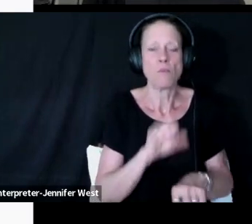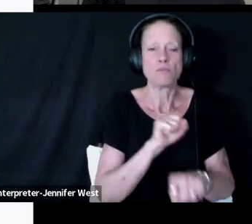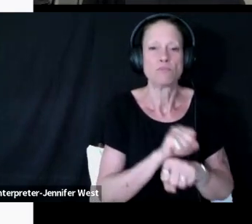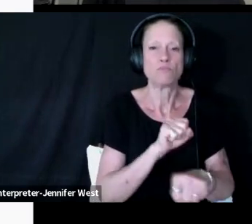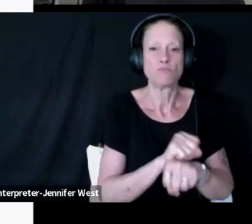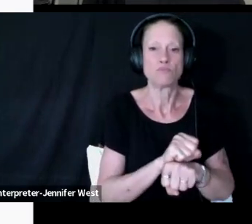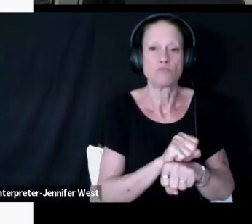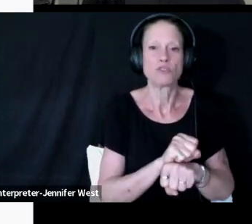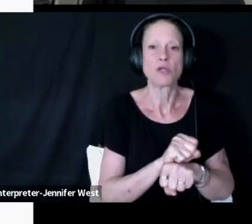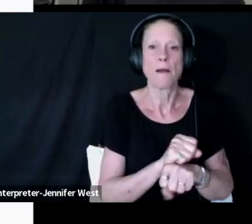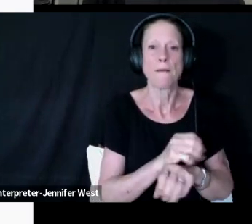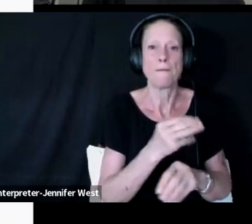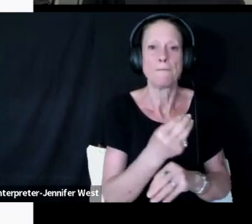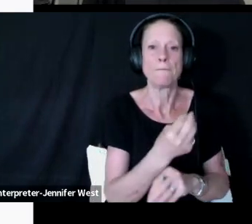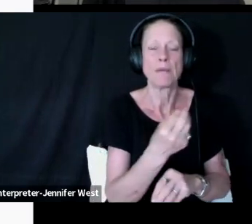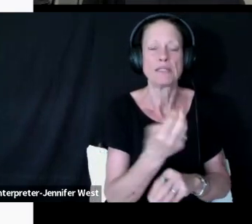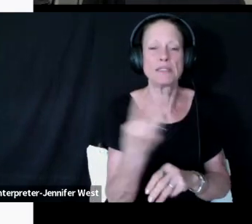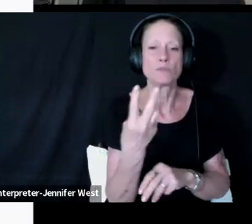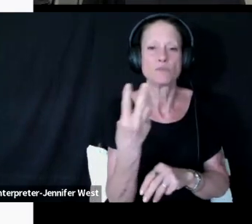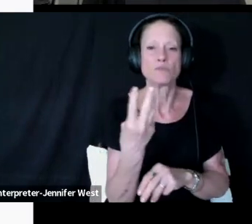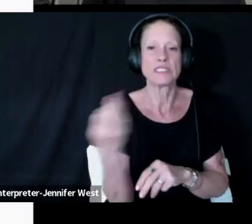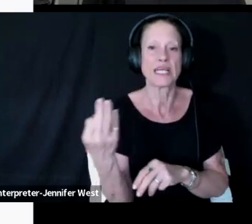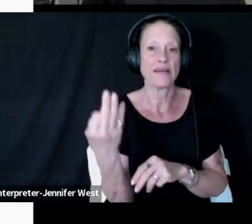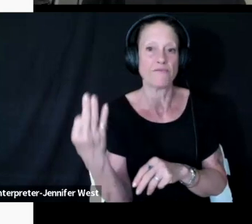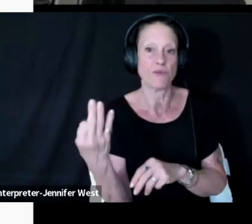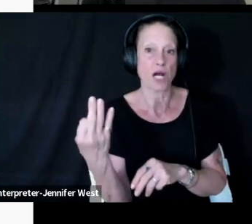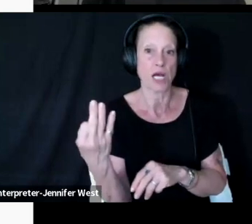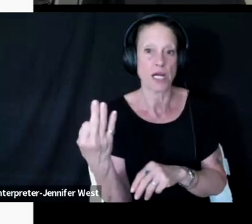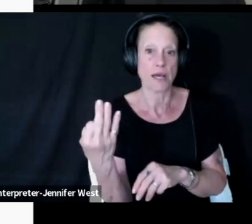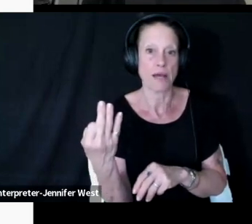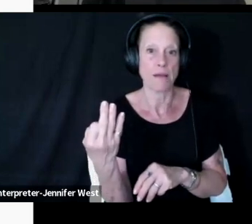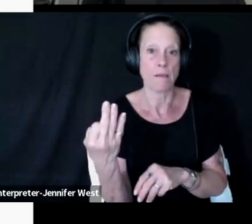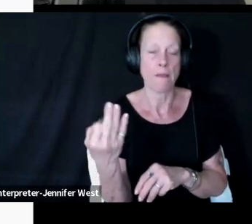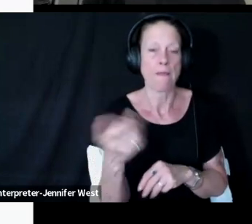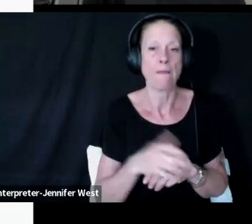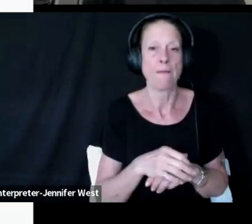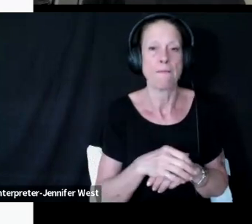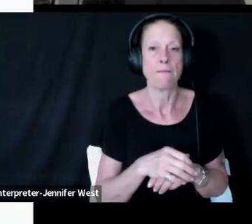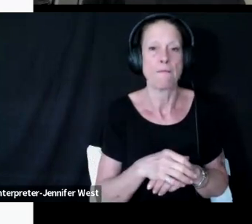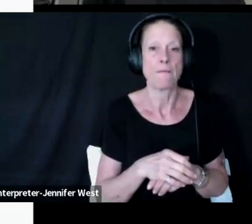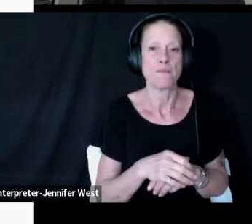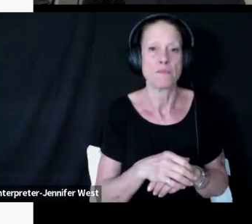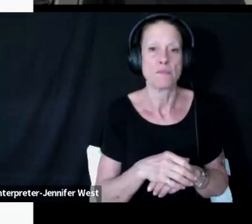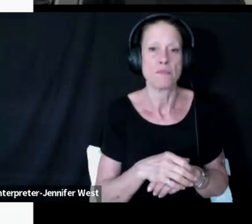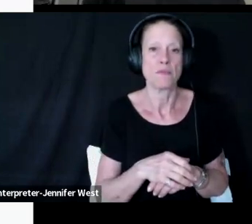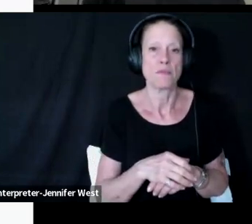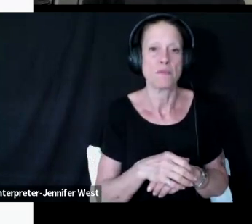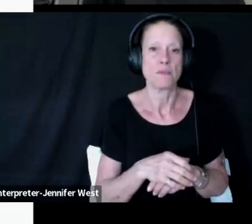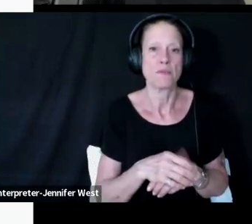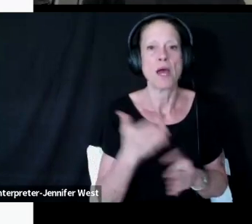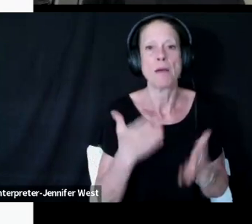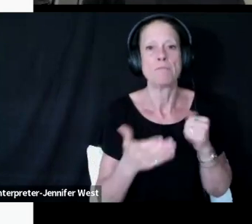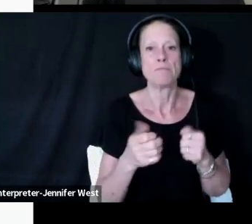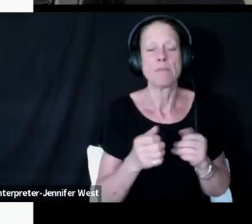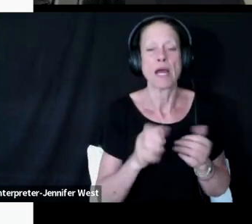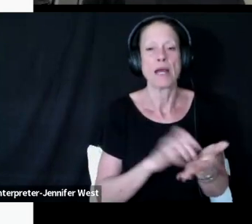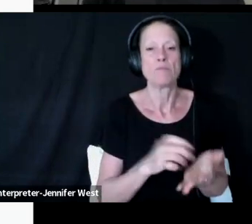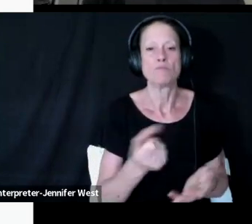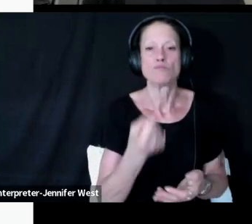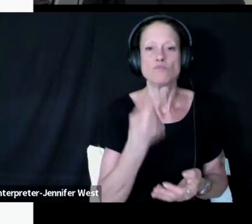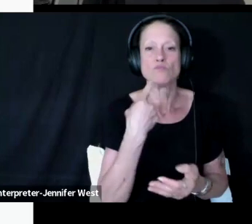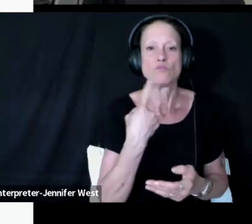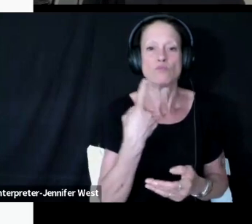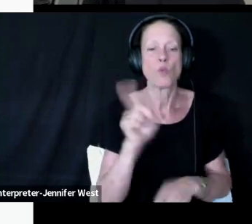let's say, Wednesday, and Friday. I'm going to go ahead, let's say Danny takes this particular med at 1